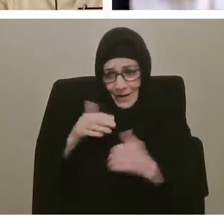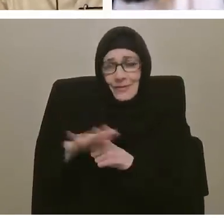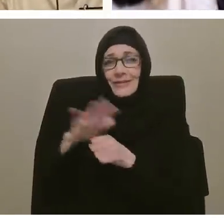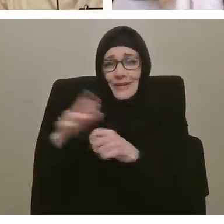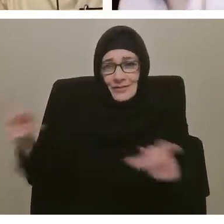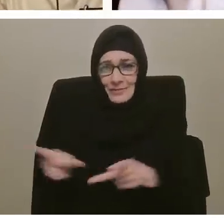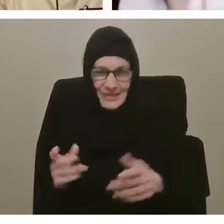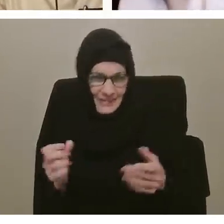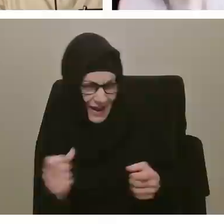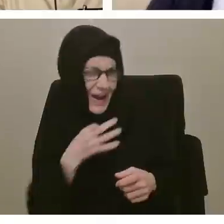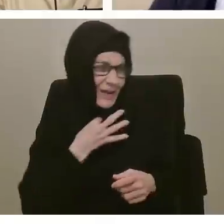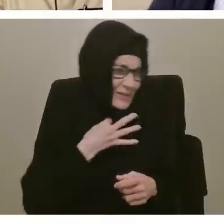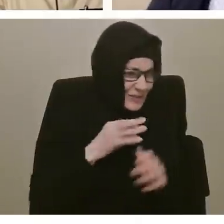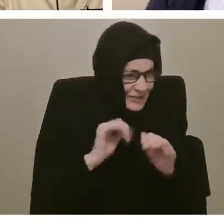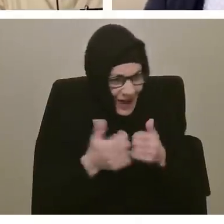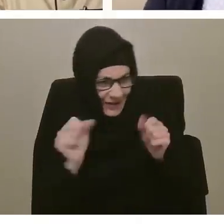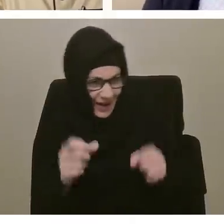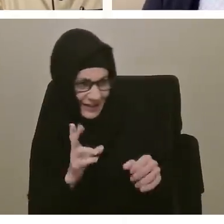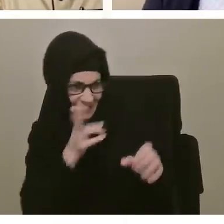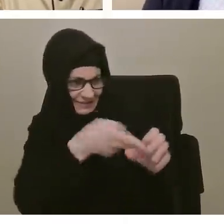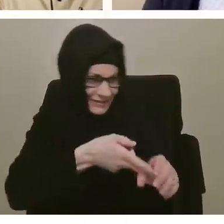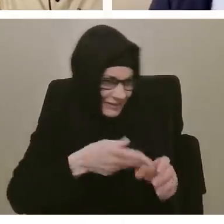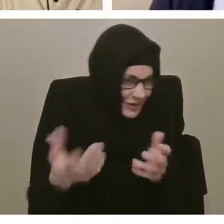like I go like this and then suddenly I'm in the middle.